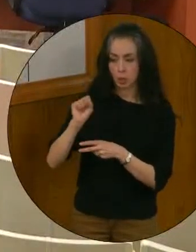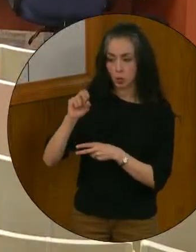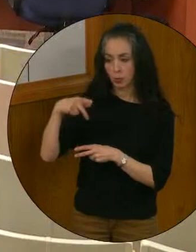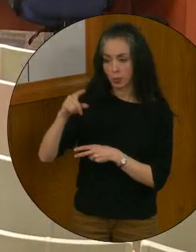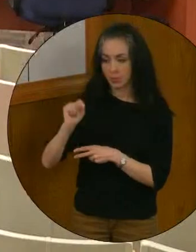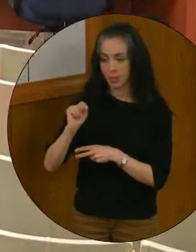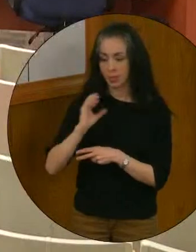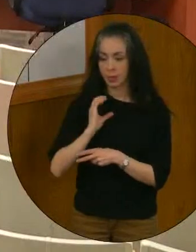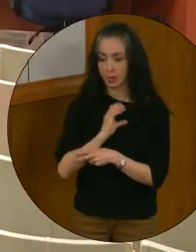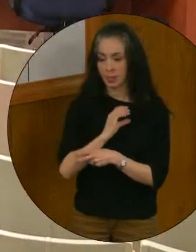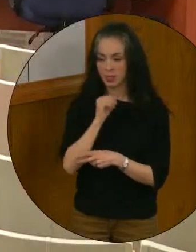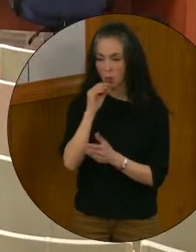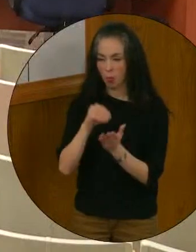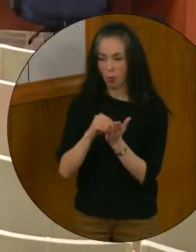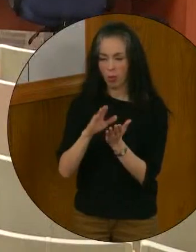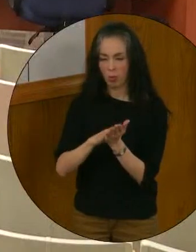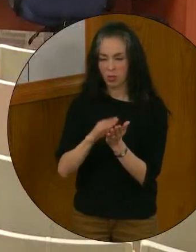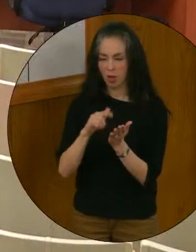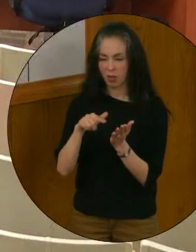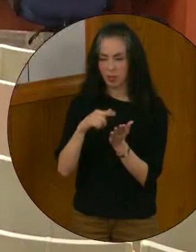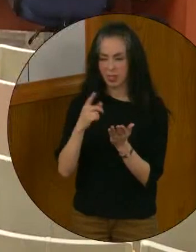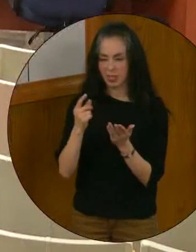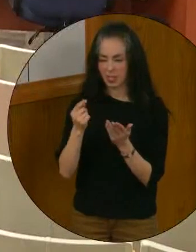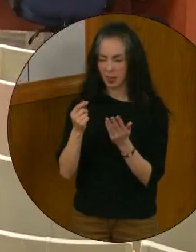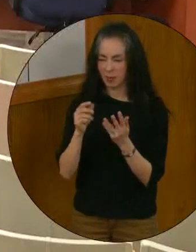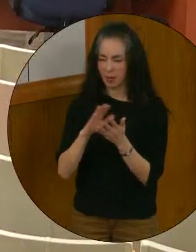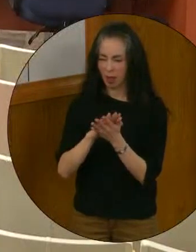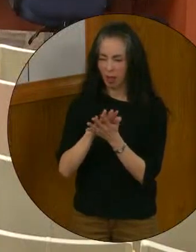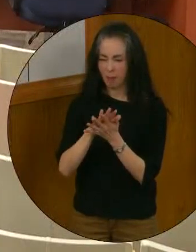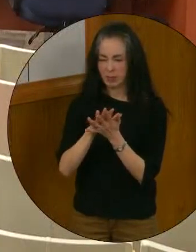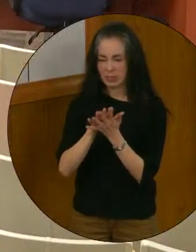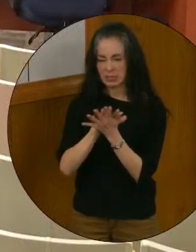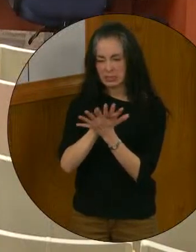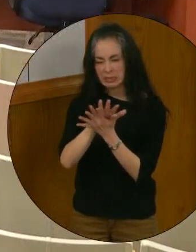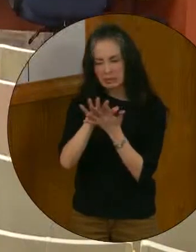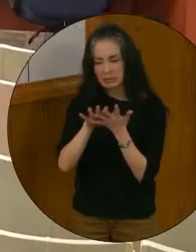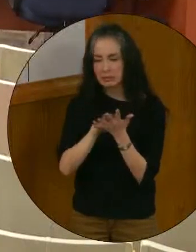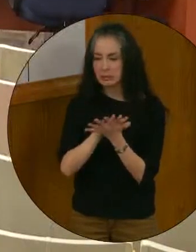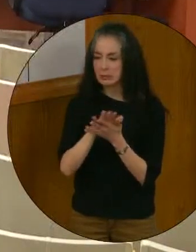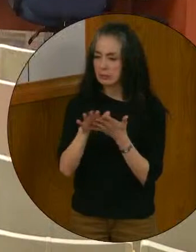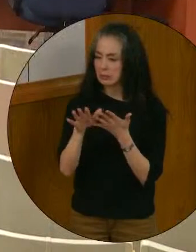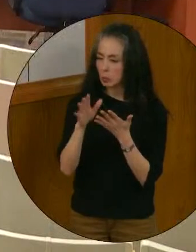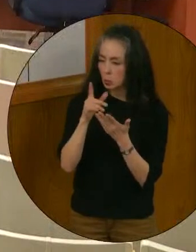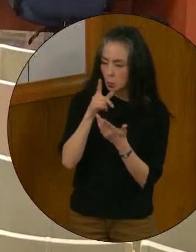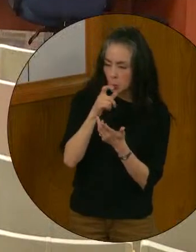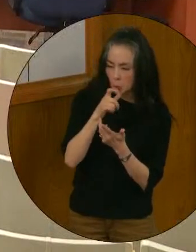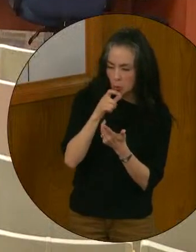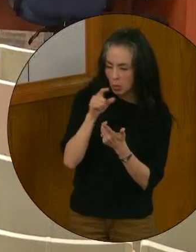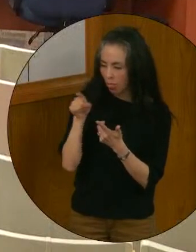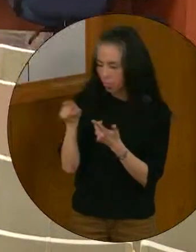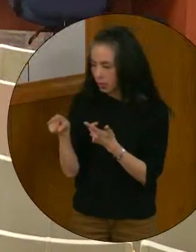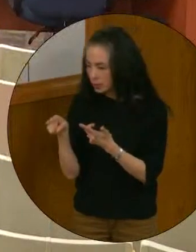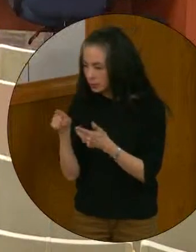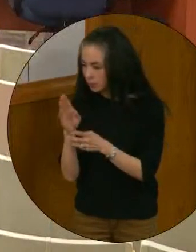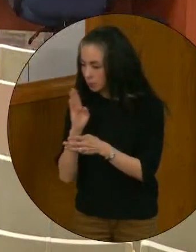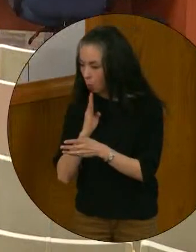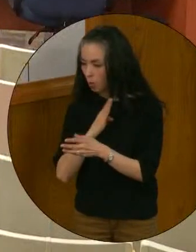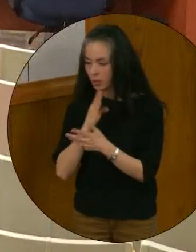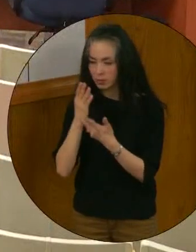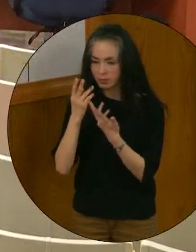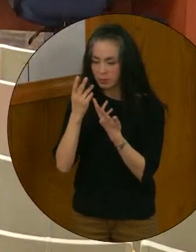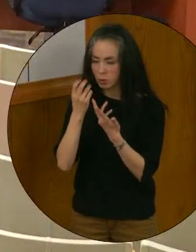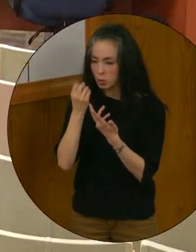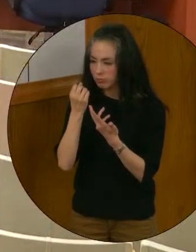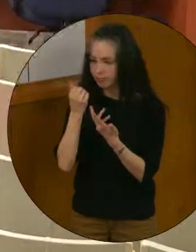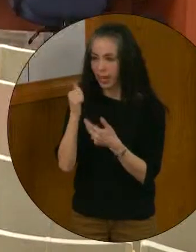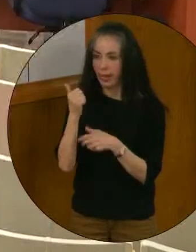there, just because I think that can get too muddy, and then not knowing who's going to be on this board in 10 or 12 years, they may look at that